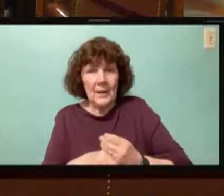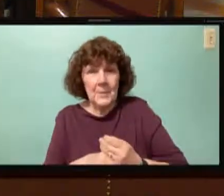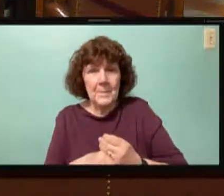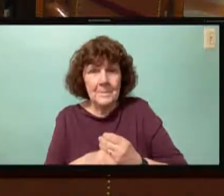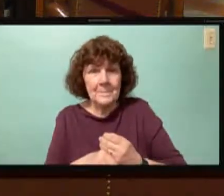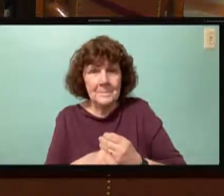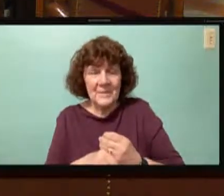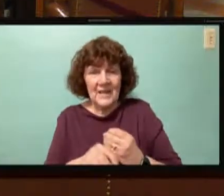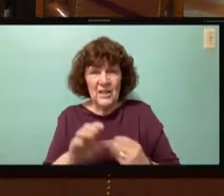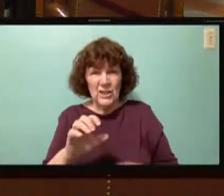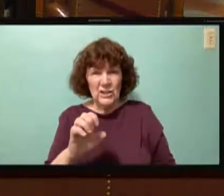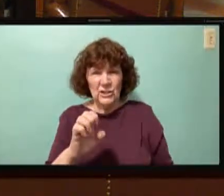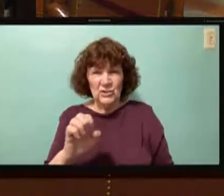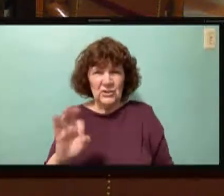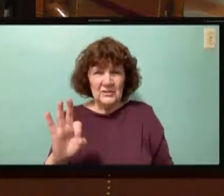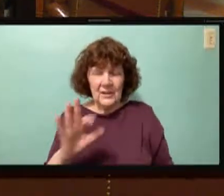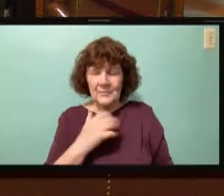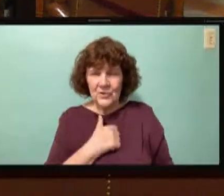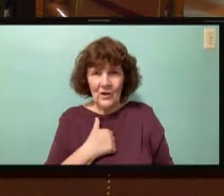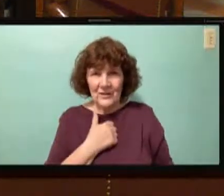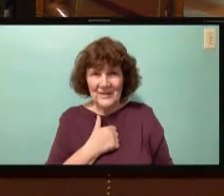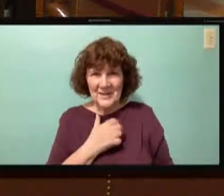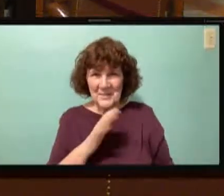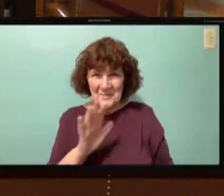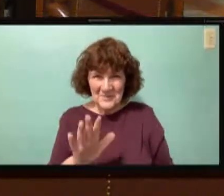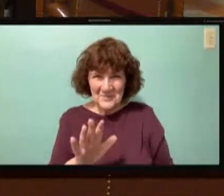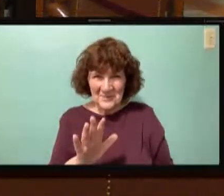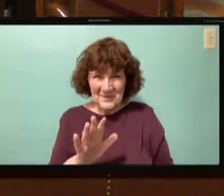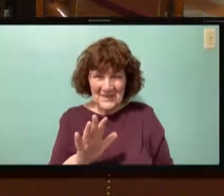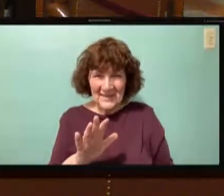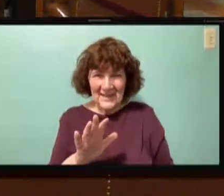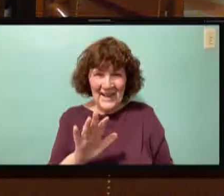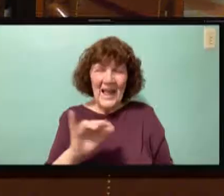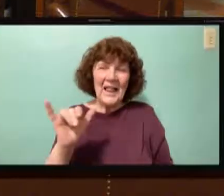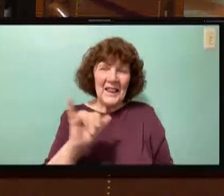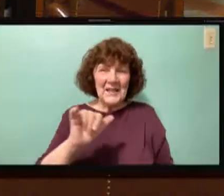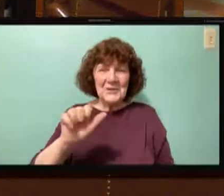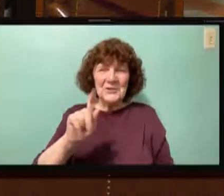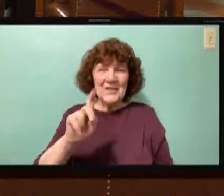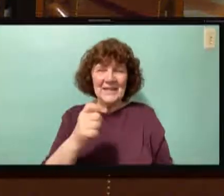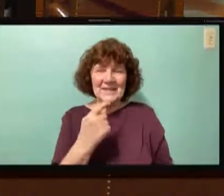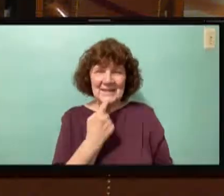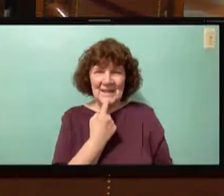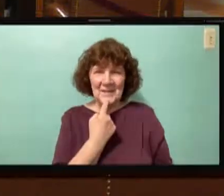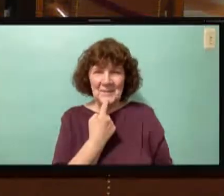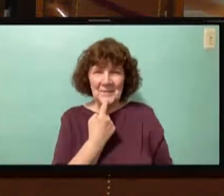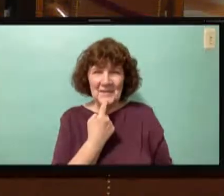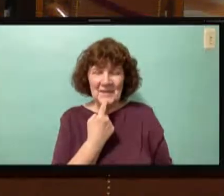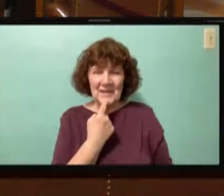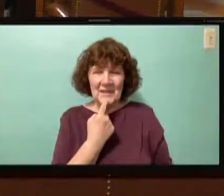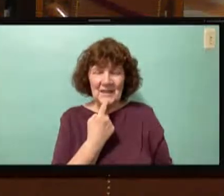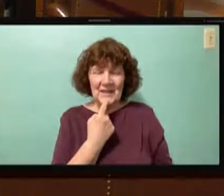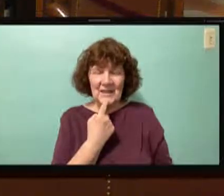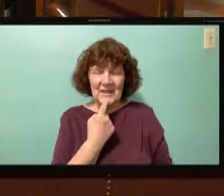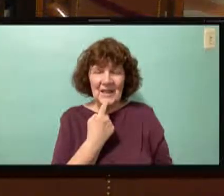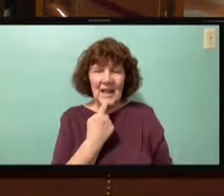Chief of Staff, I'm sorry. Jake is fine. Sorry, as Jake said, and Chief Procurement Officer